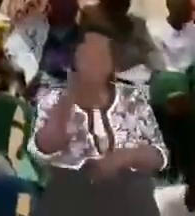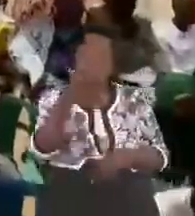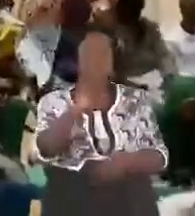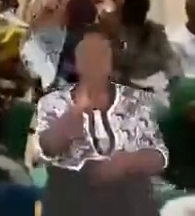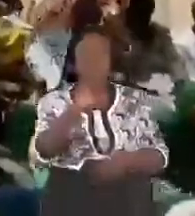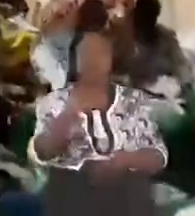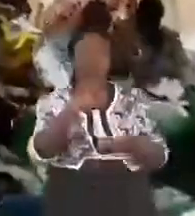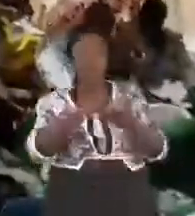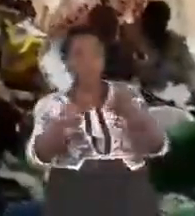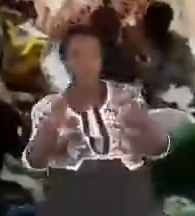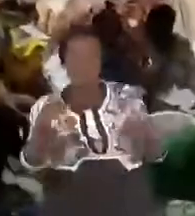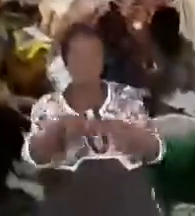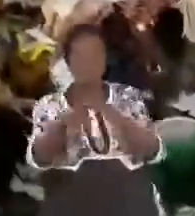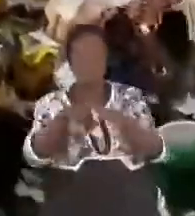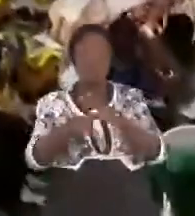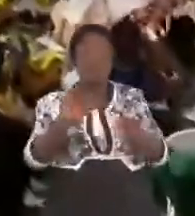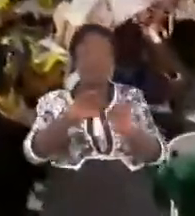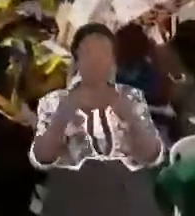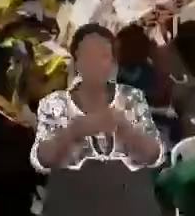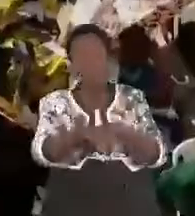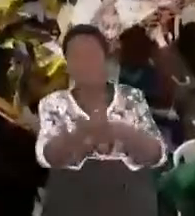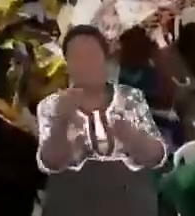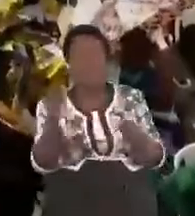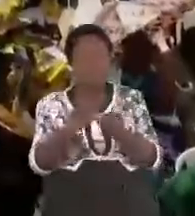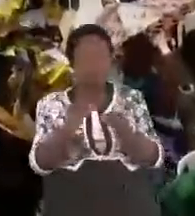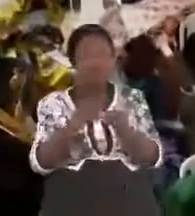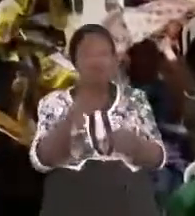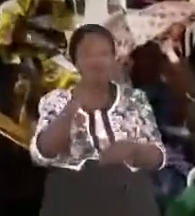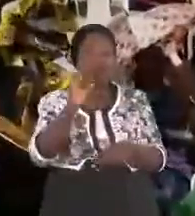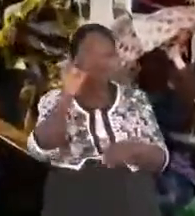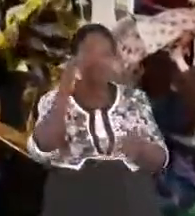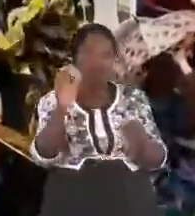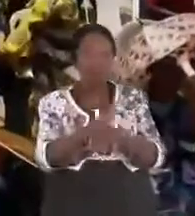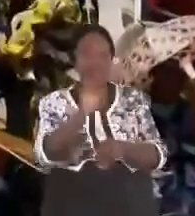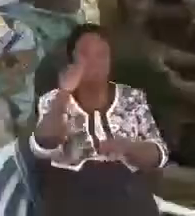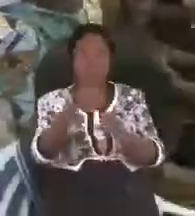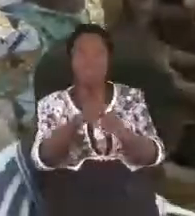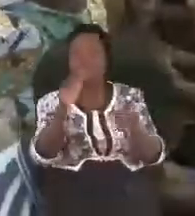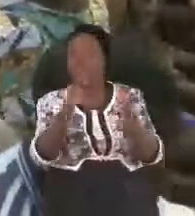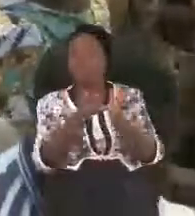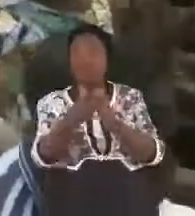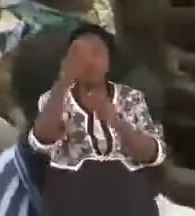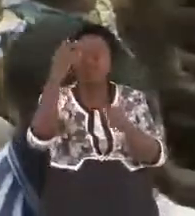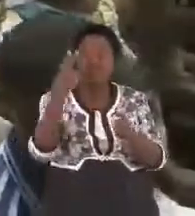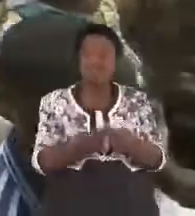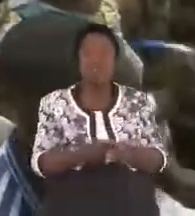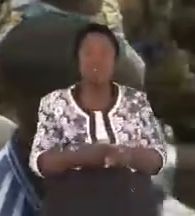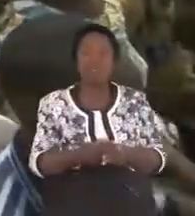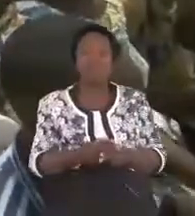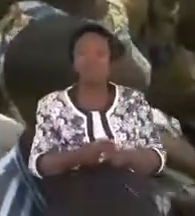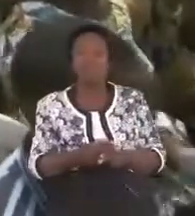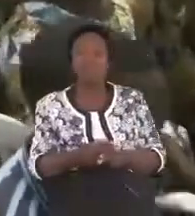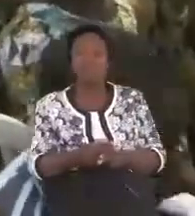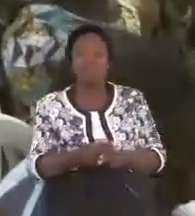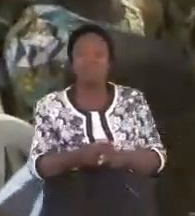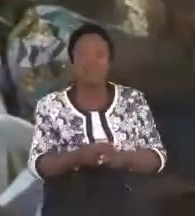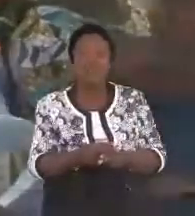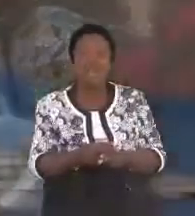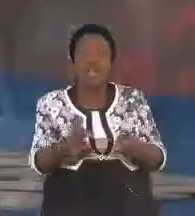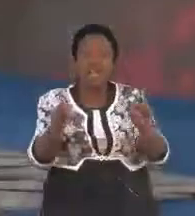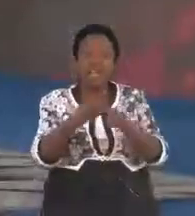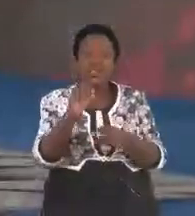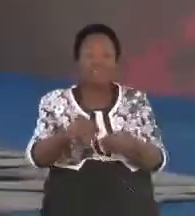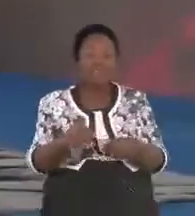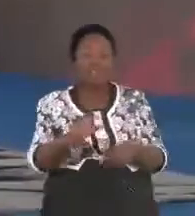in your family anymore. You are fruitful in Jesus' name. As a soul winner, as